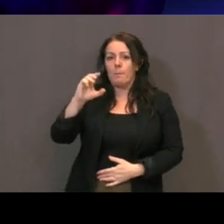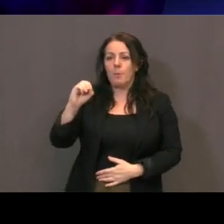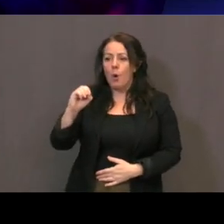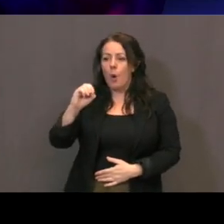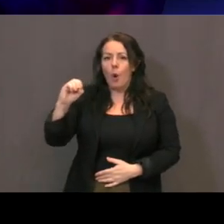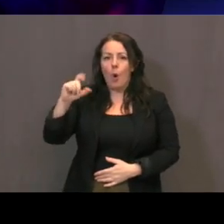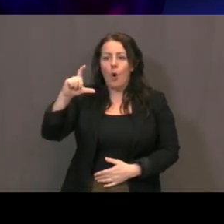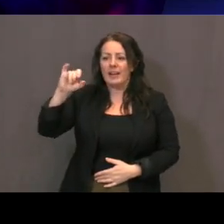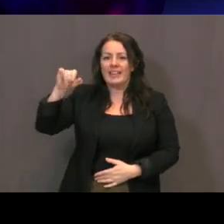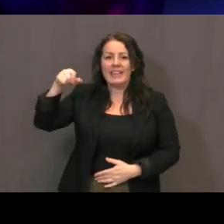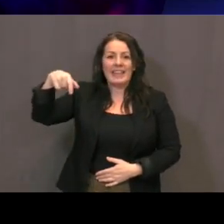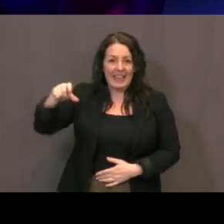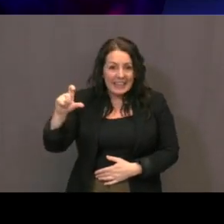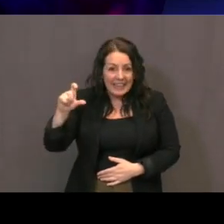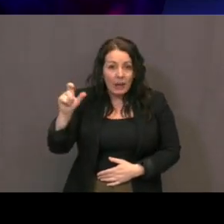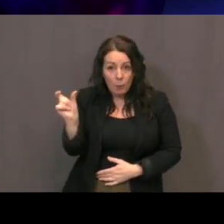blocking, by an automated system.